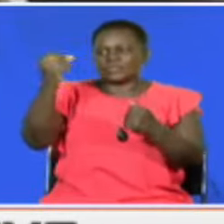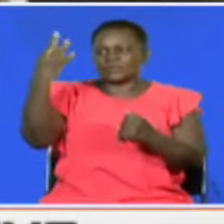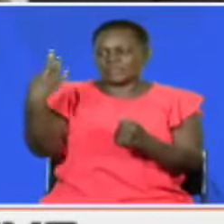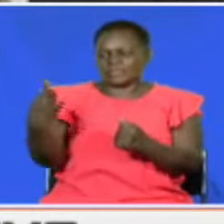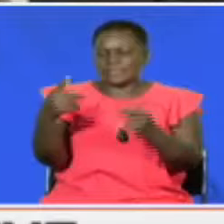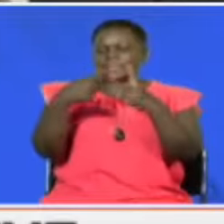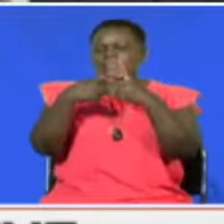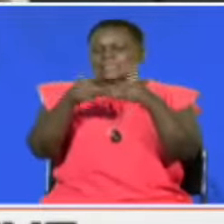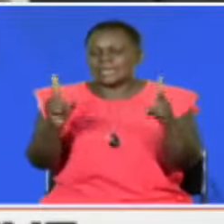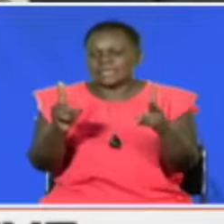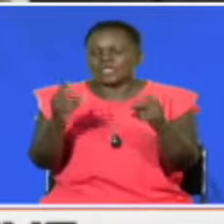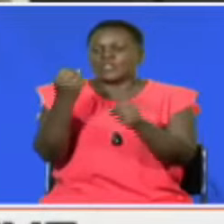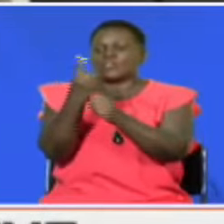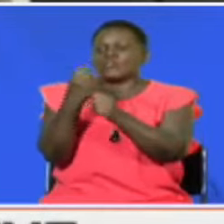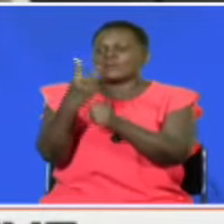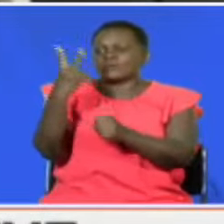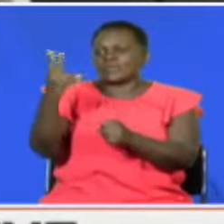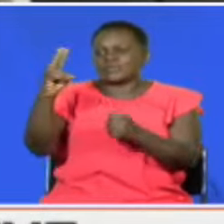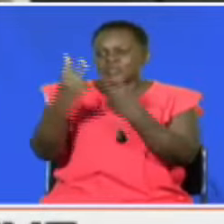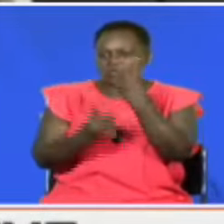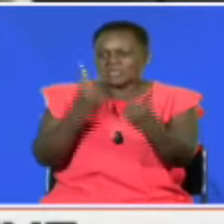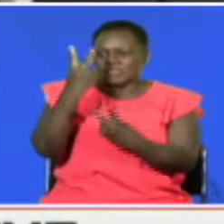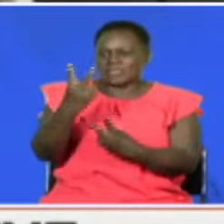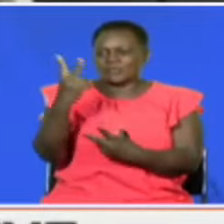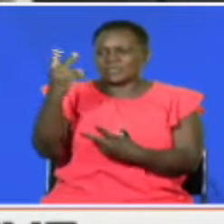and commenced on November